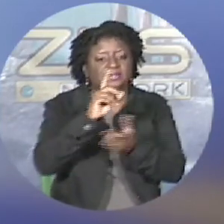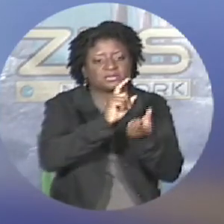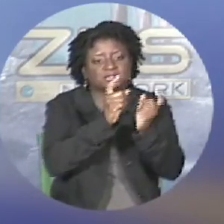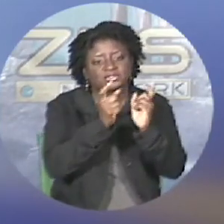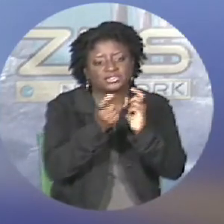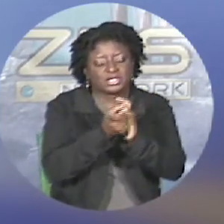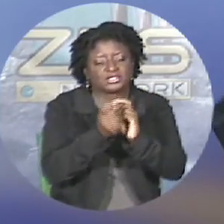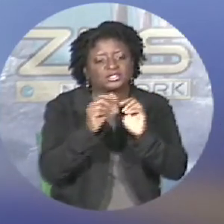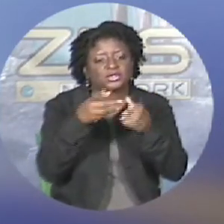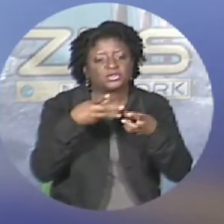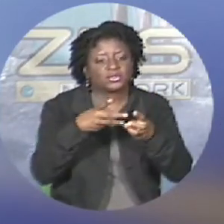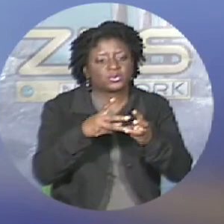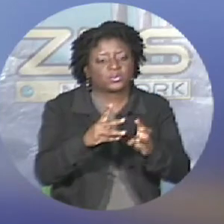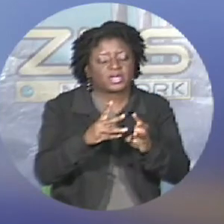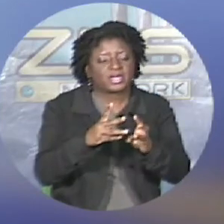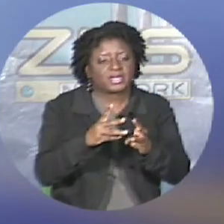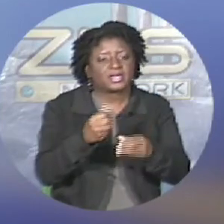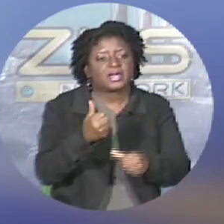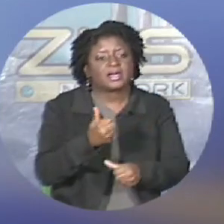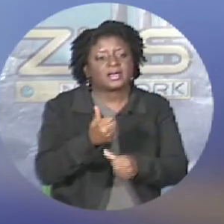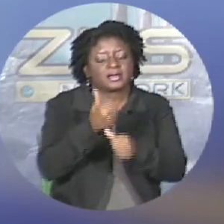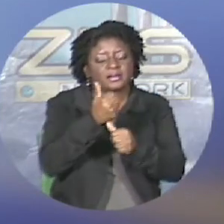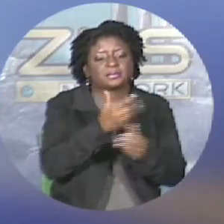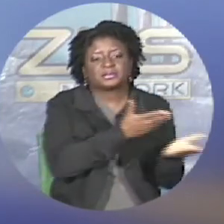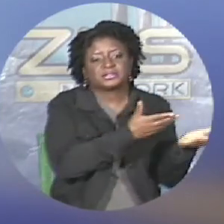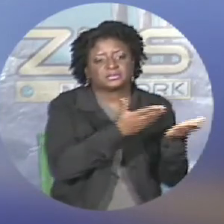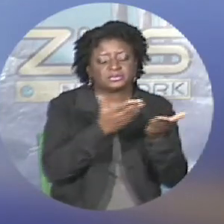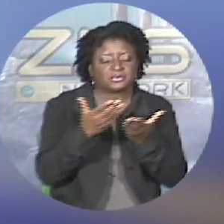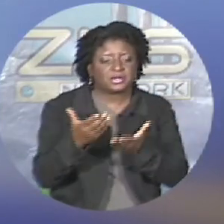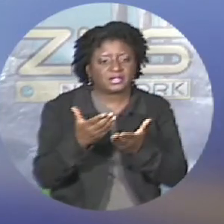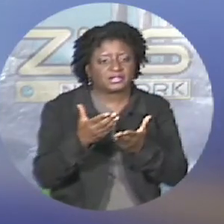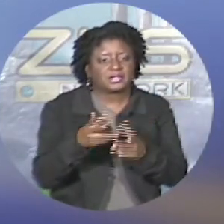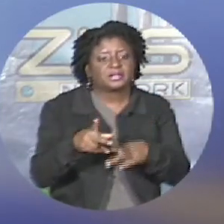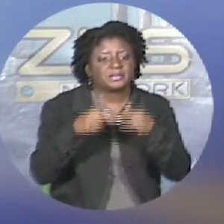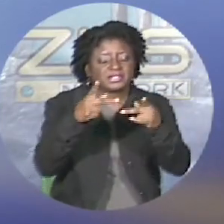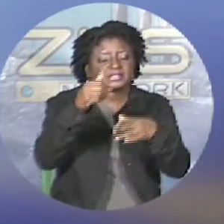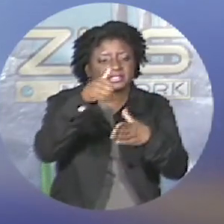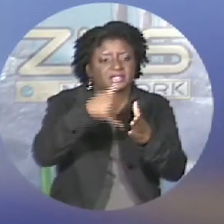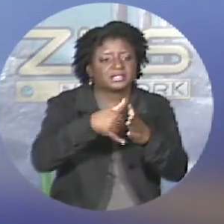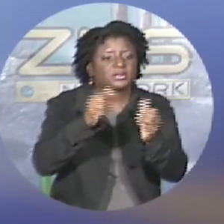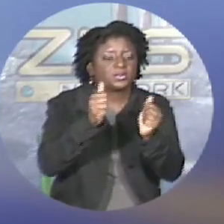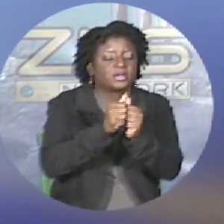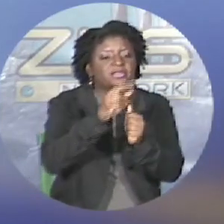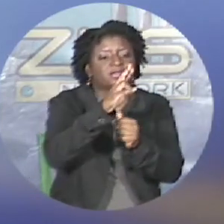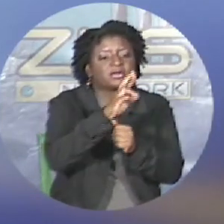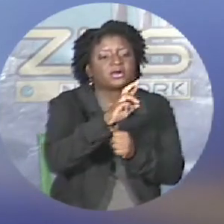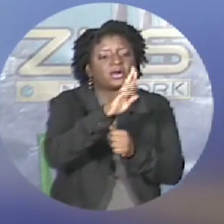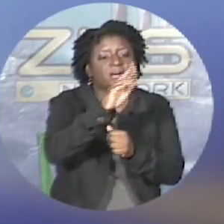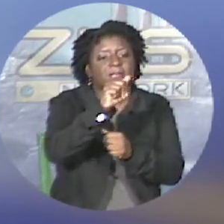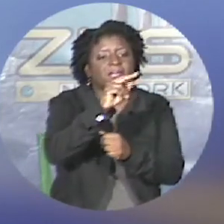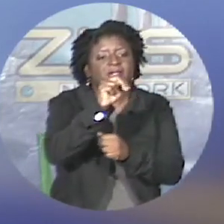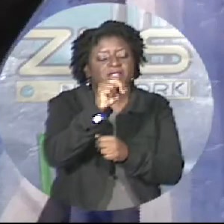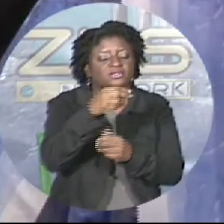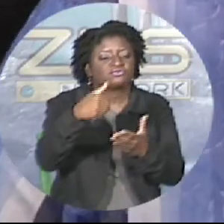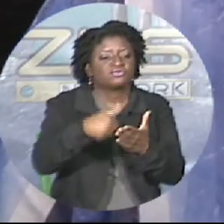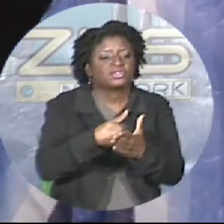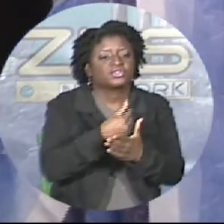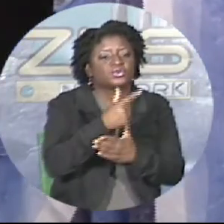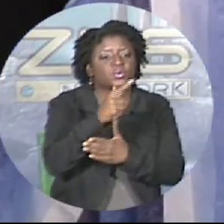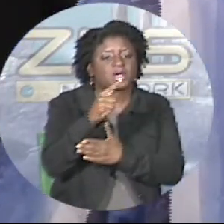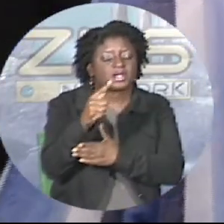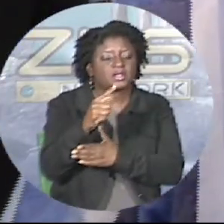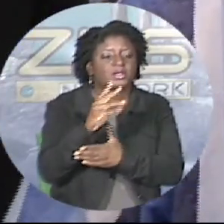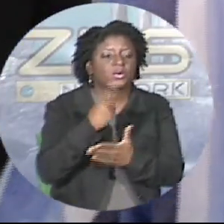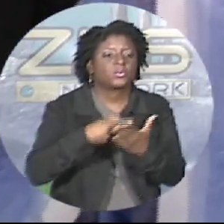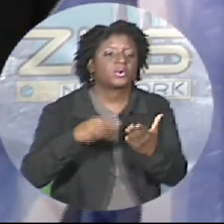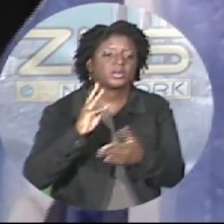renewal. Now that means that all 20 plus constituencies in New Providence will now have urban renewal. What we found here